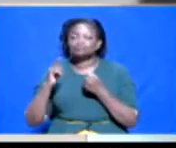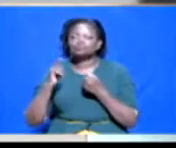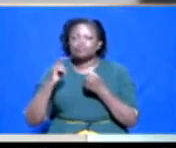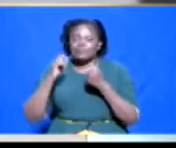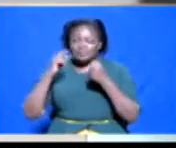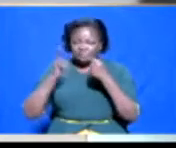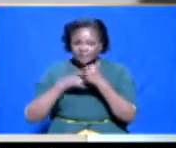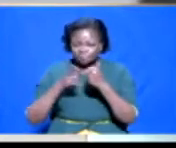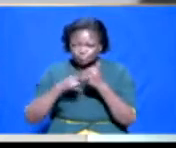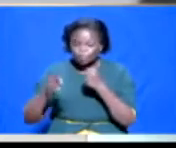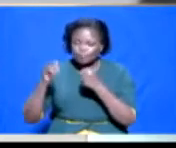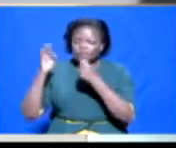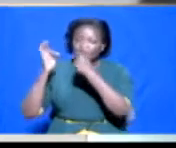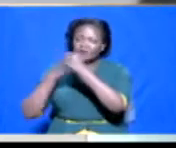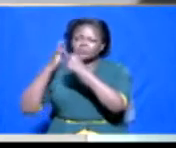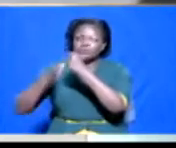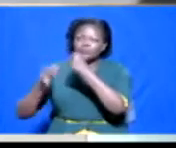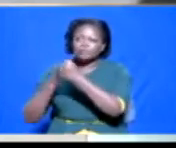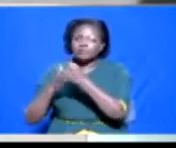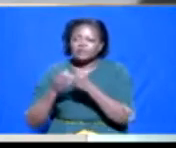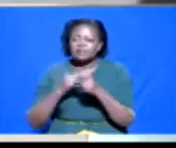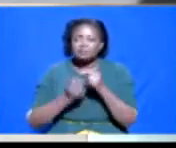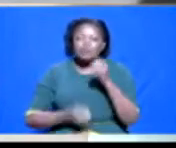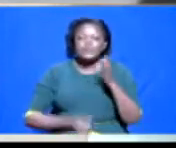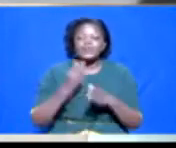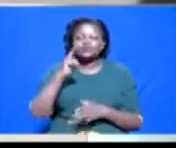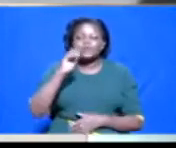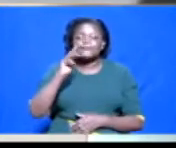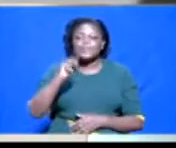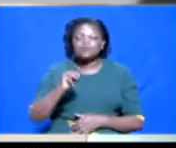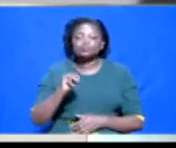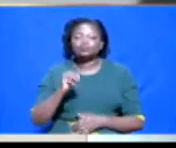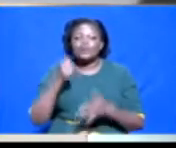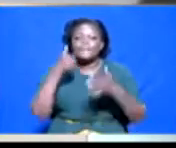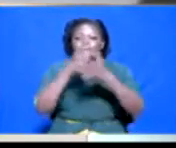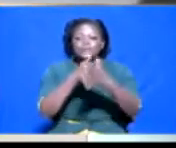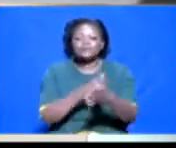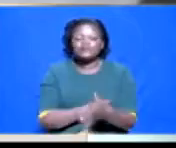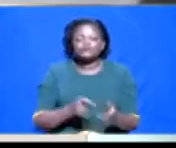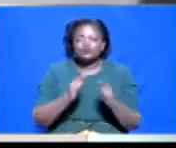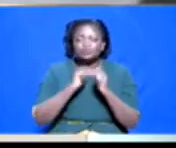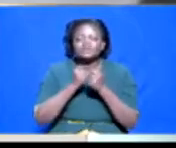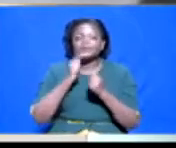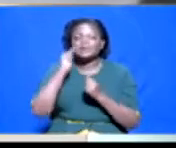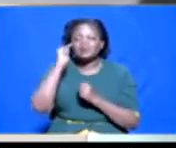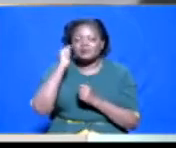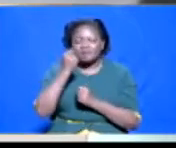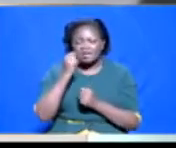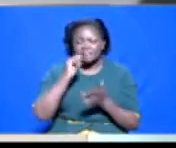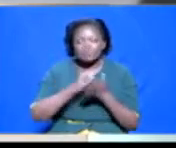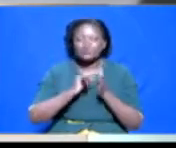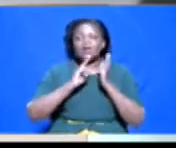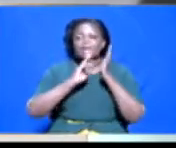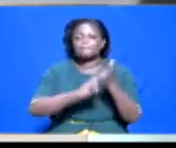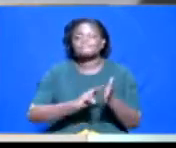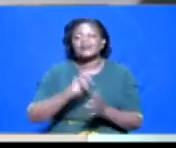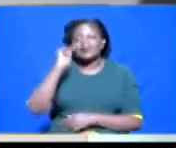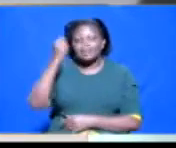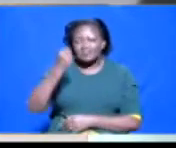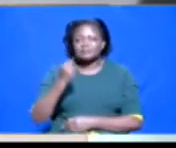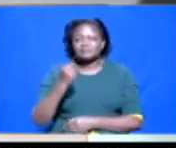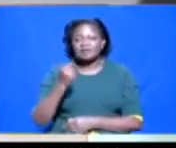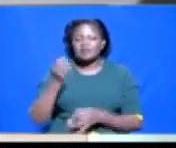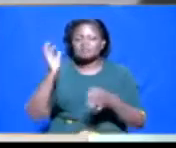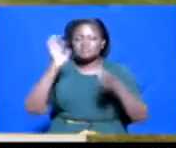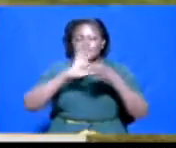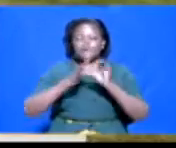the company also unveiled a 20 million shilling sponsorship for Team Kenya that is set to represent the country at the upcoming Olympic Games.